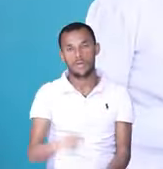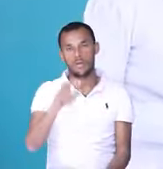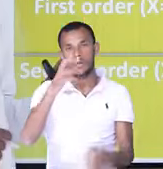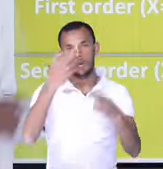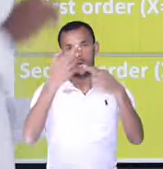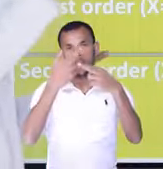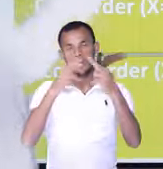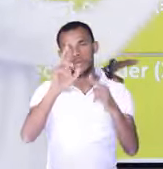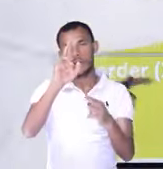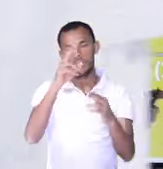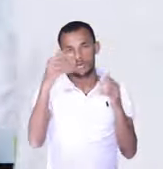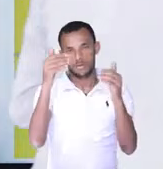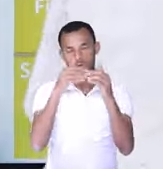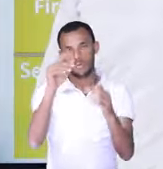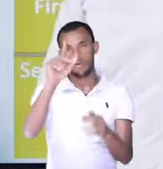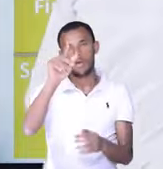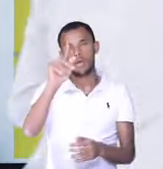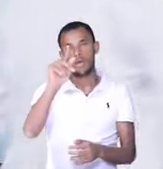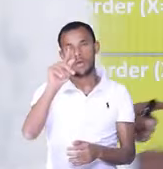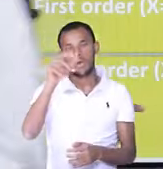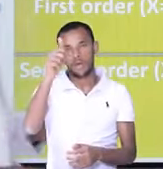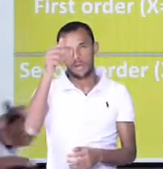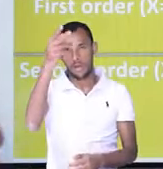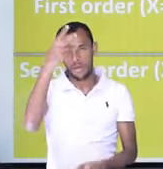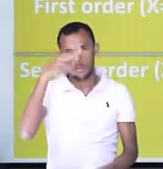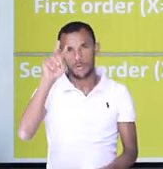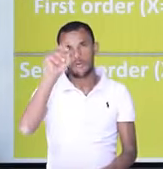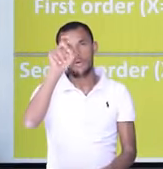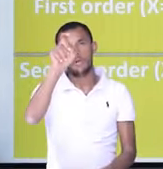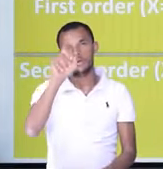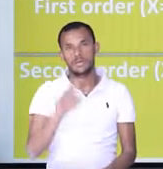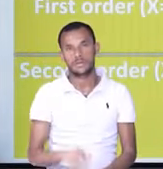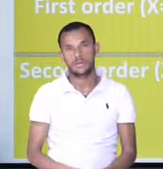rate is equals to K a the power of x.